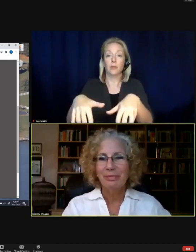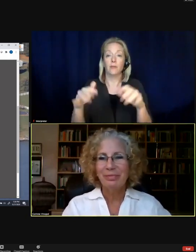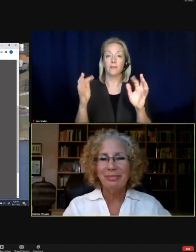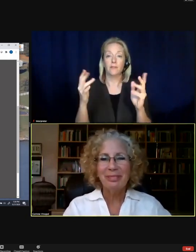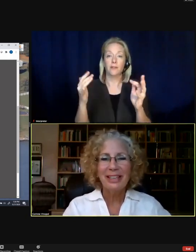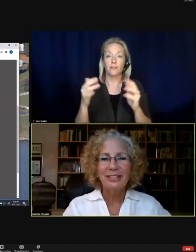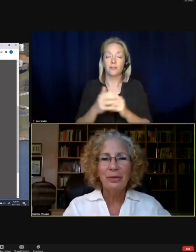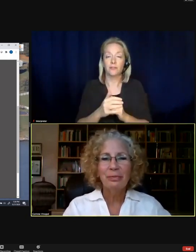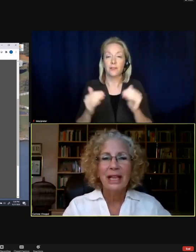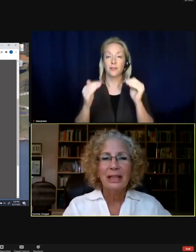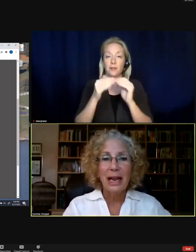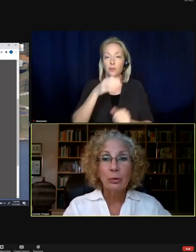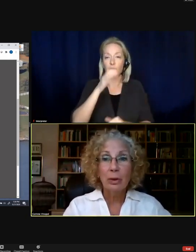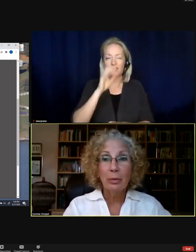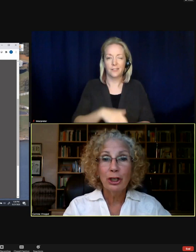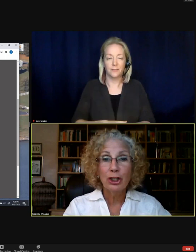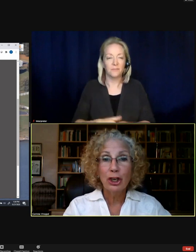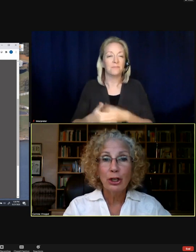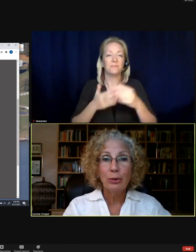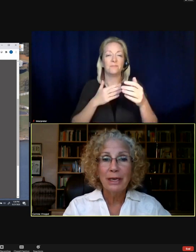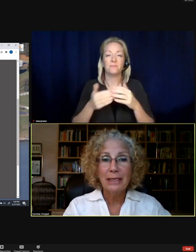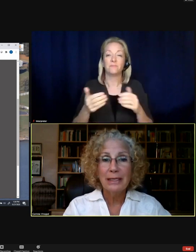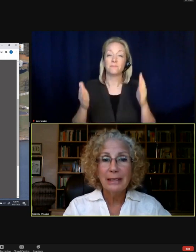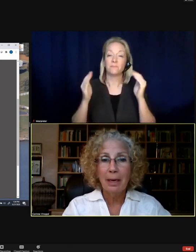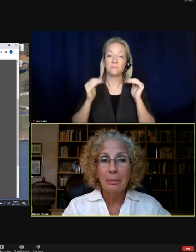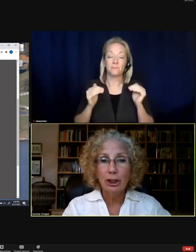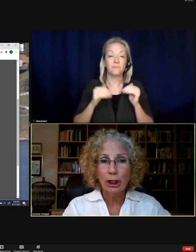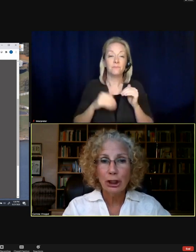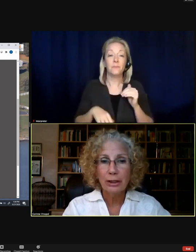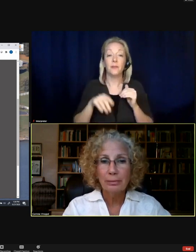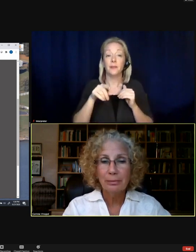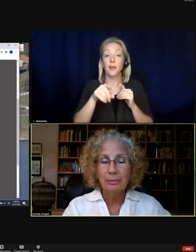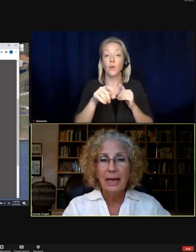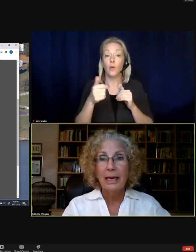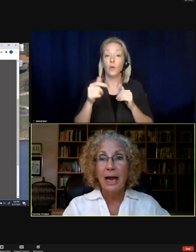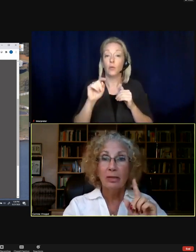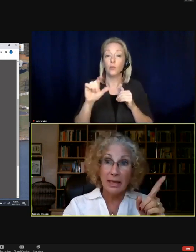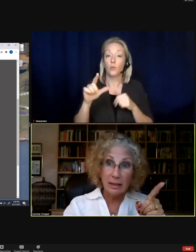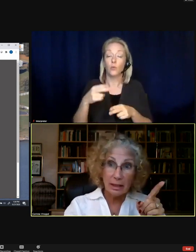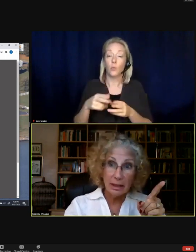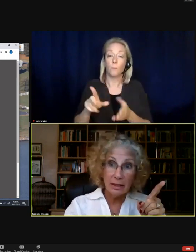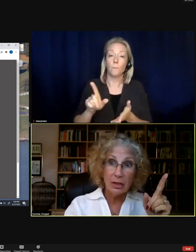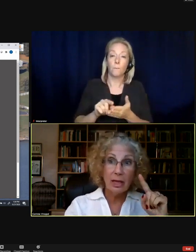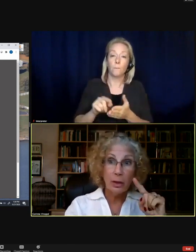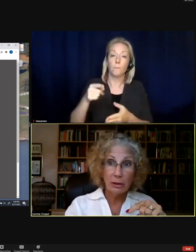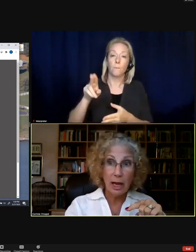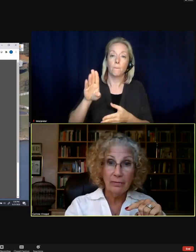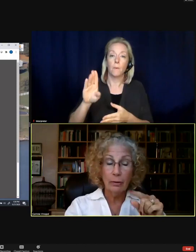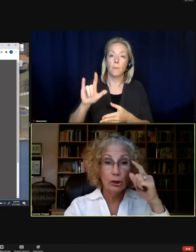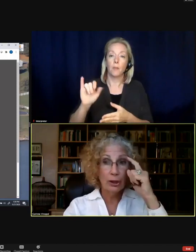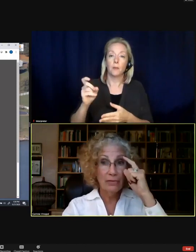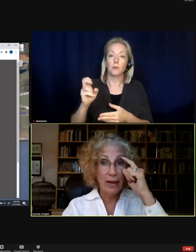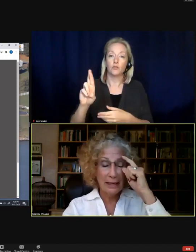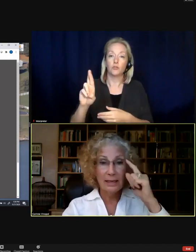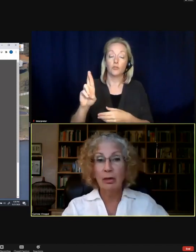Okay, so the next one I want to show you is the publisher. Now, this is the